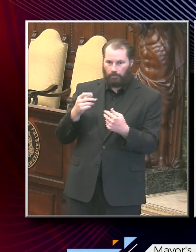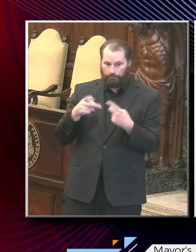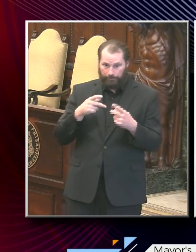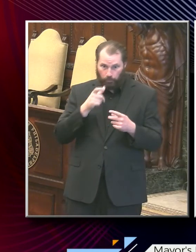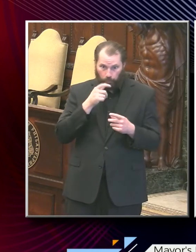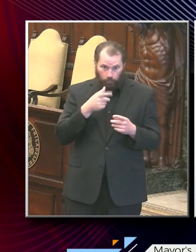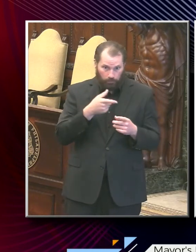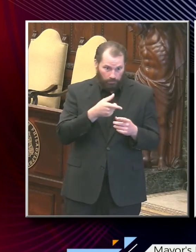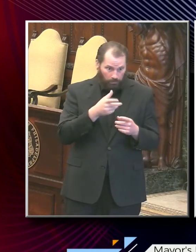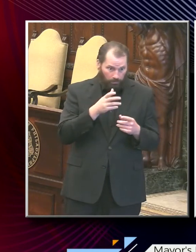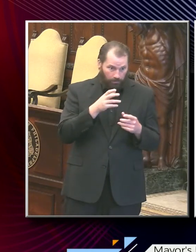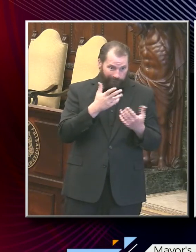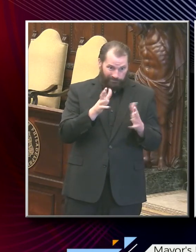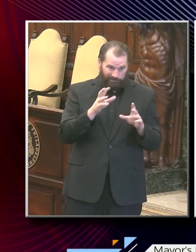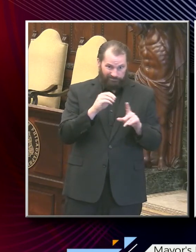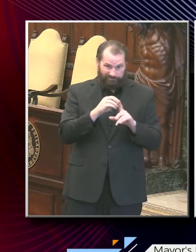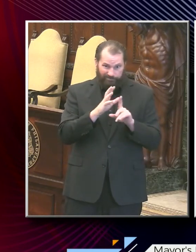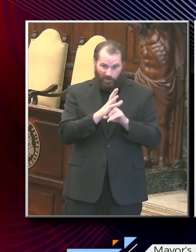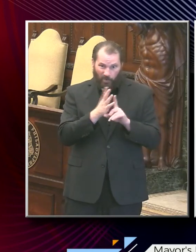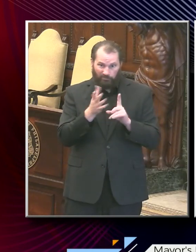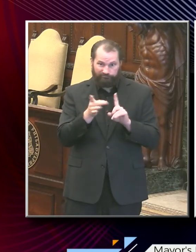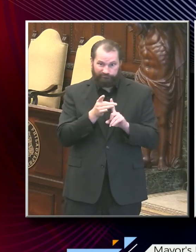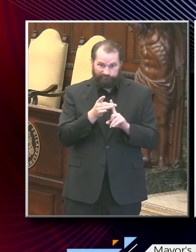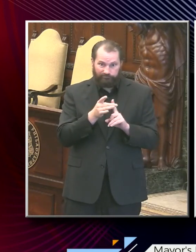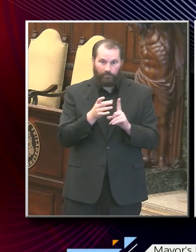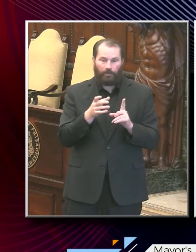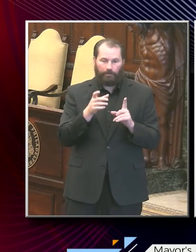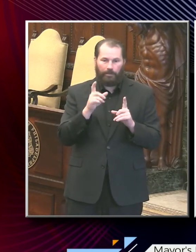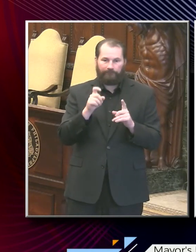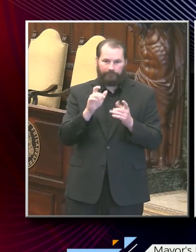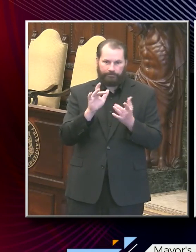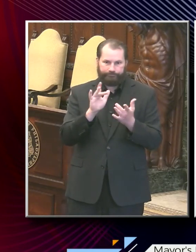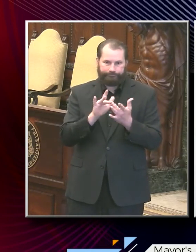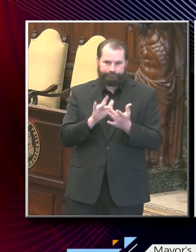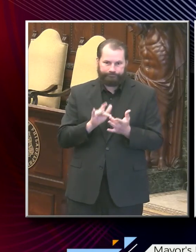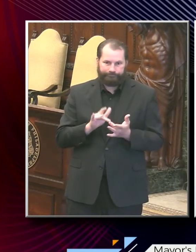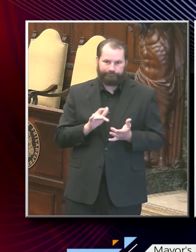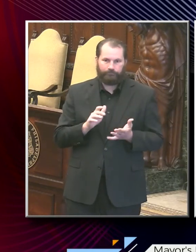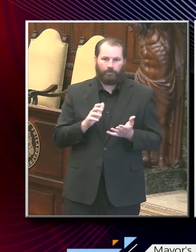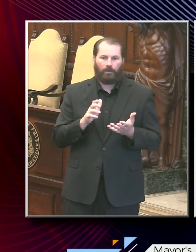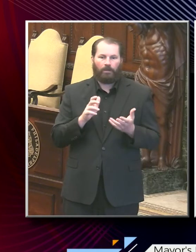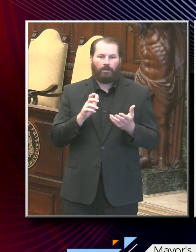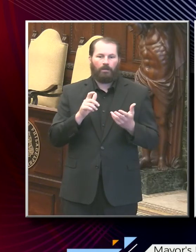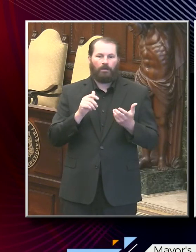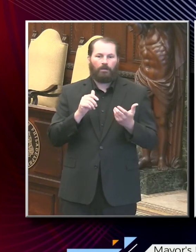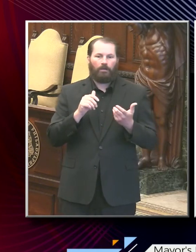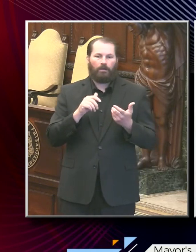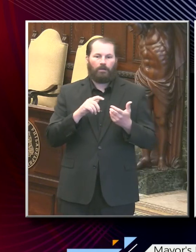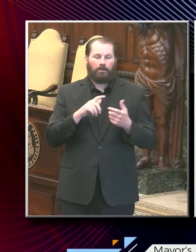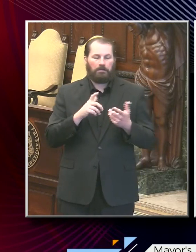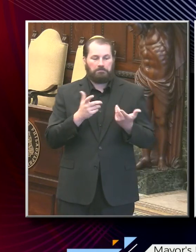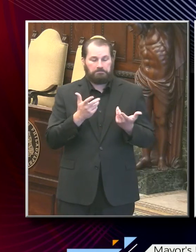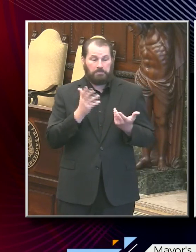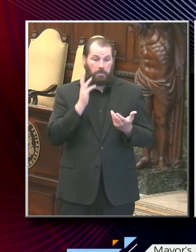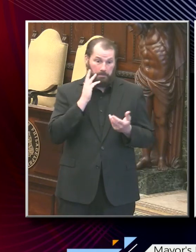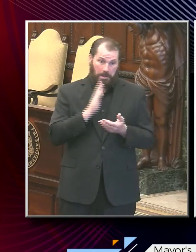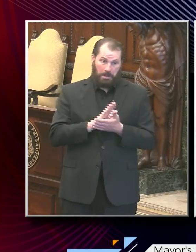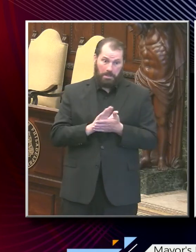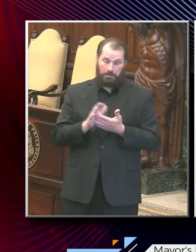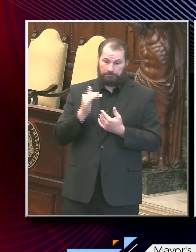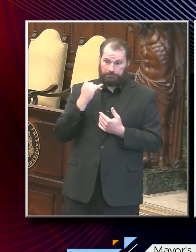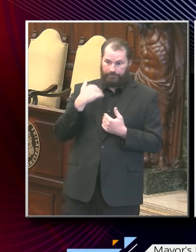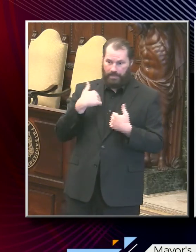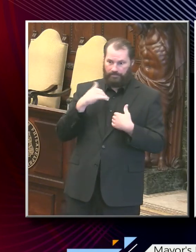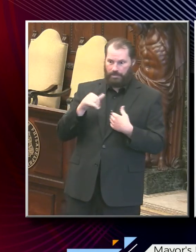We don't think we can require that, but certainly restaurants can do that, and that would be very helpful. And that sort of information is useful to us and in other settings as